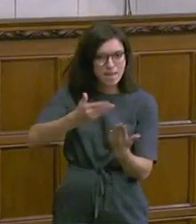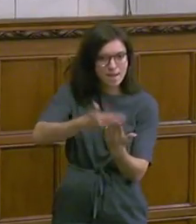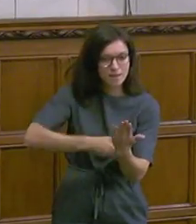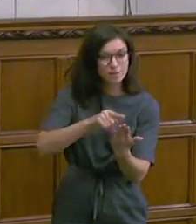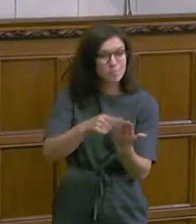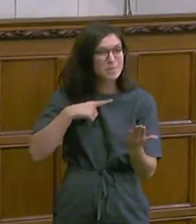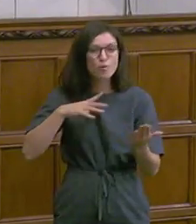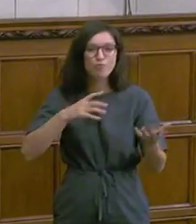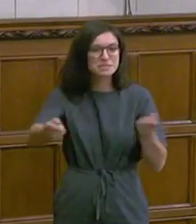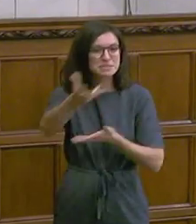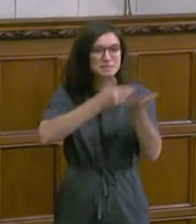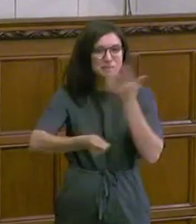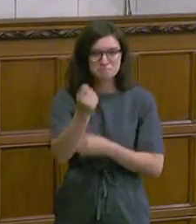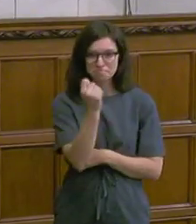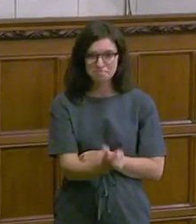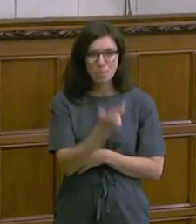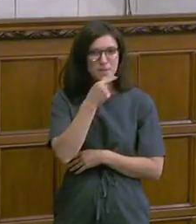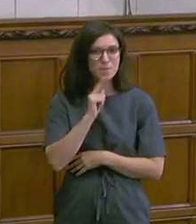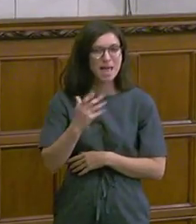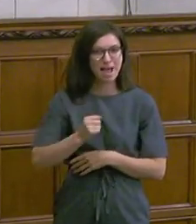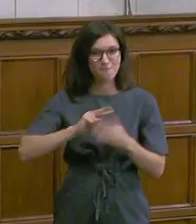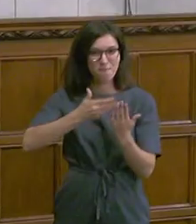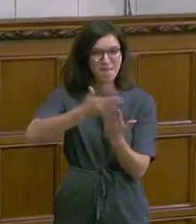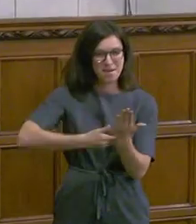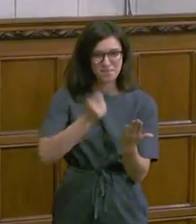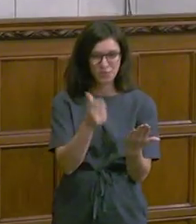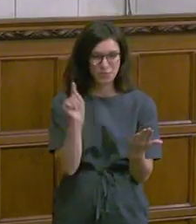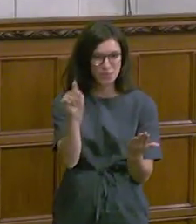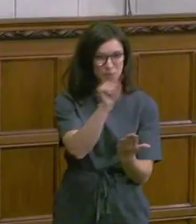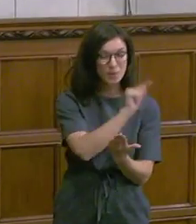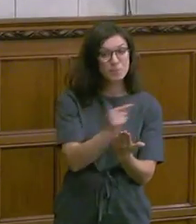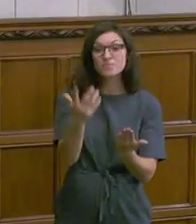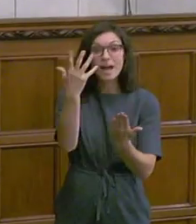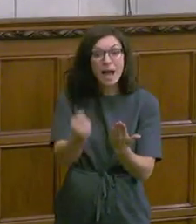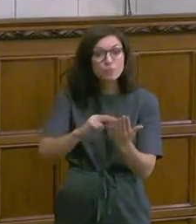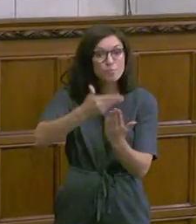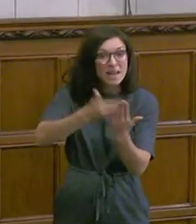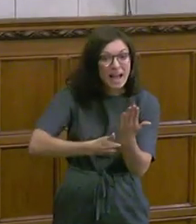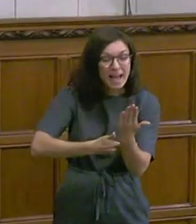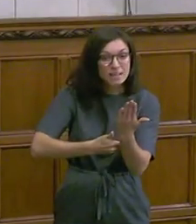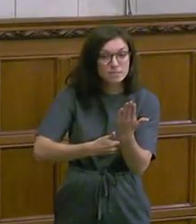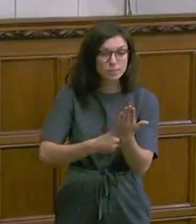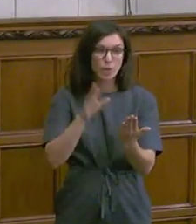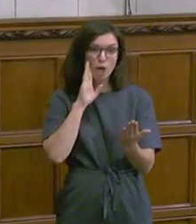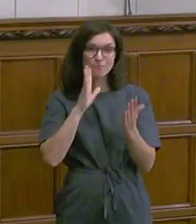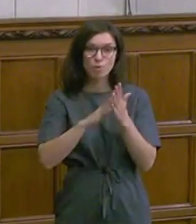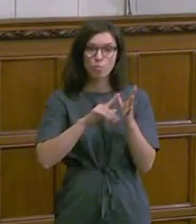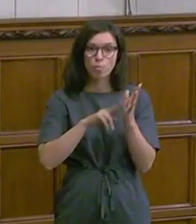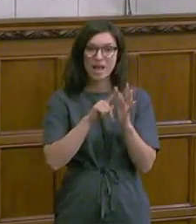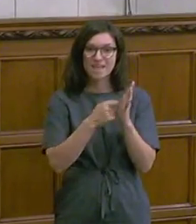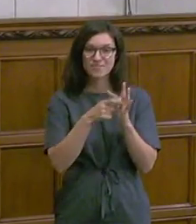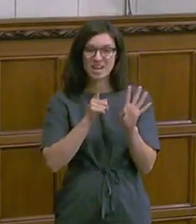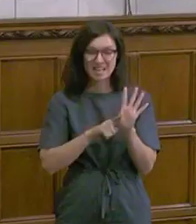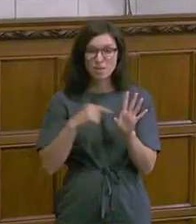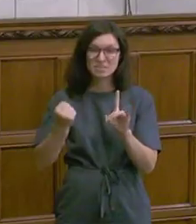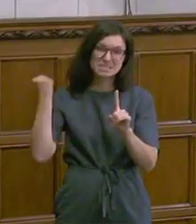have such plans. And those that do, as outlined by the Honourable Member for Waveney, have to fight and suffer the exhaustion